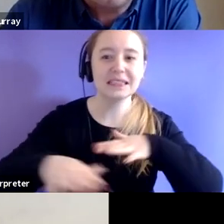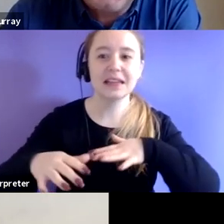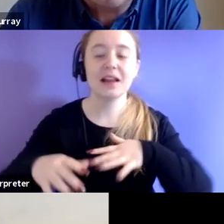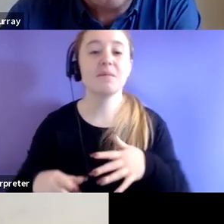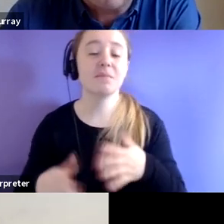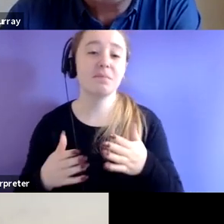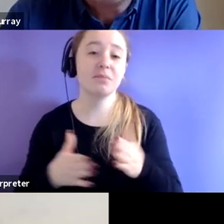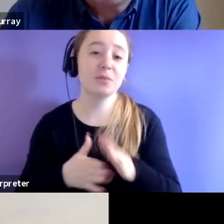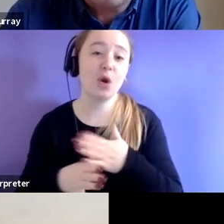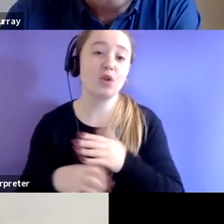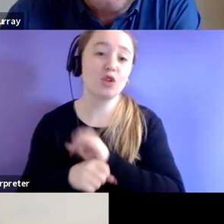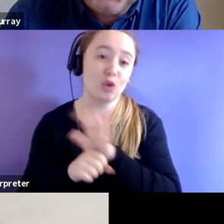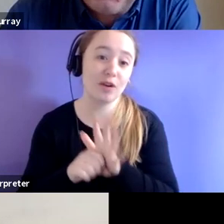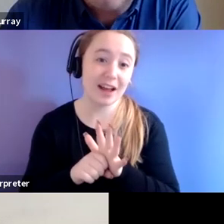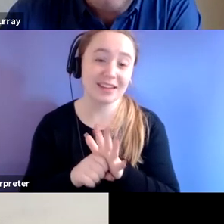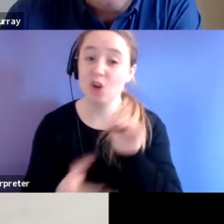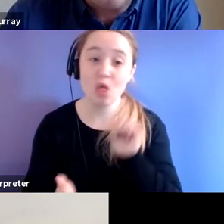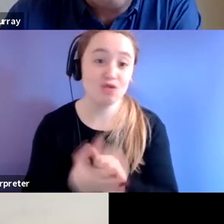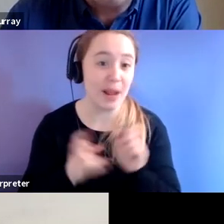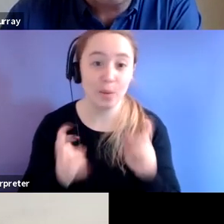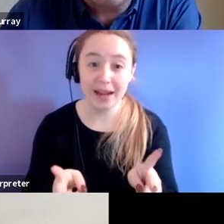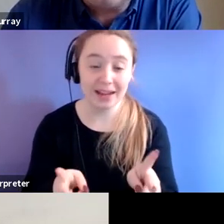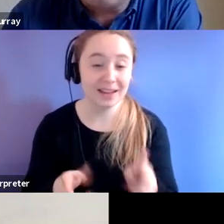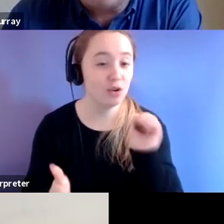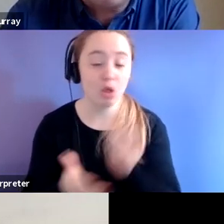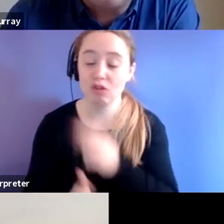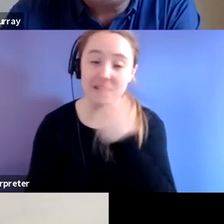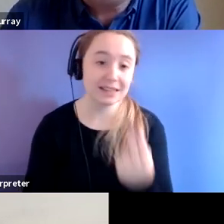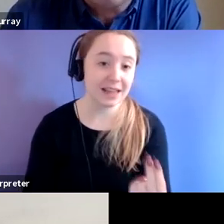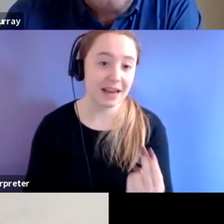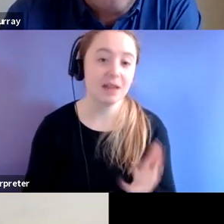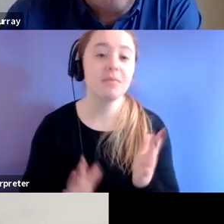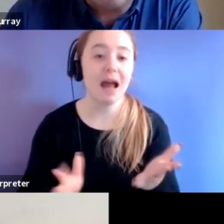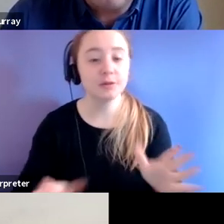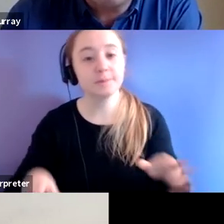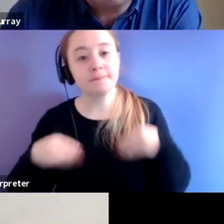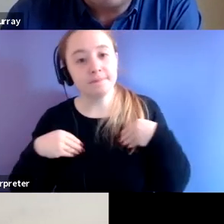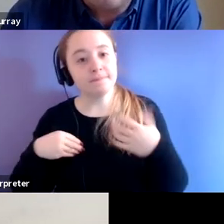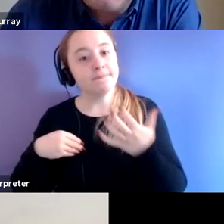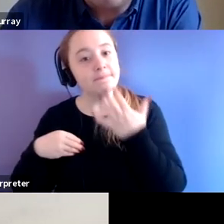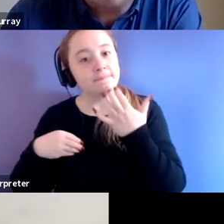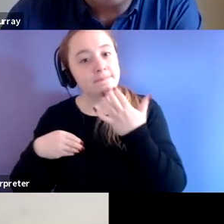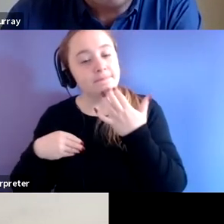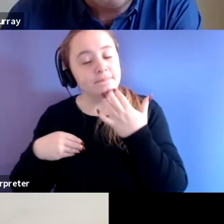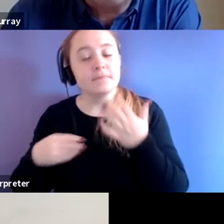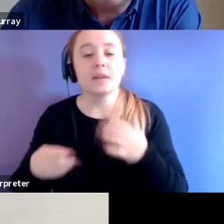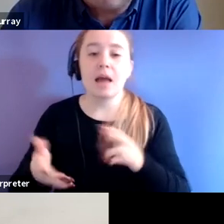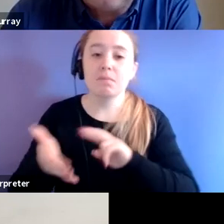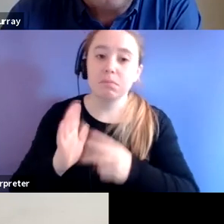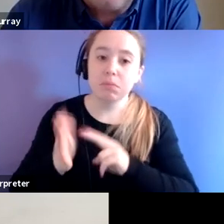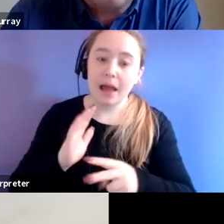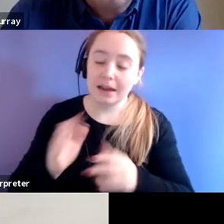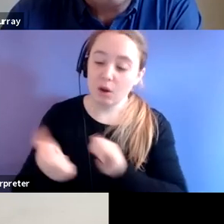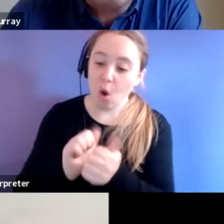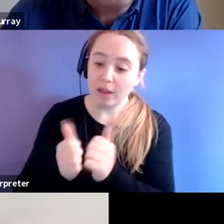approach. Nobody's saying it's the right thing as a design. And I think we just got to be a little bit tolerant of our engineering and planning colleagues who are trying to